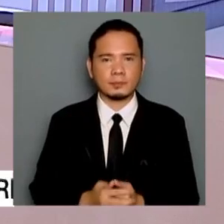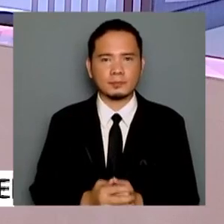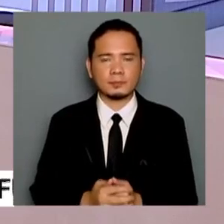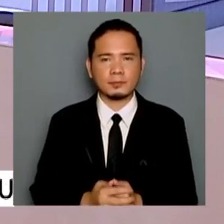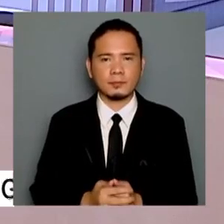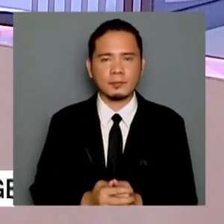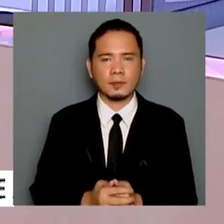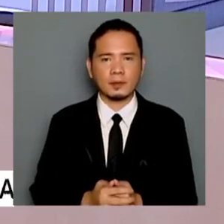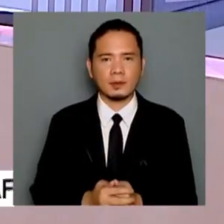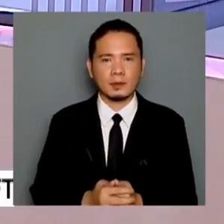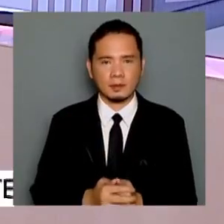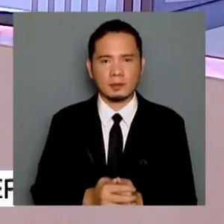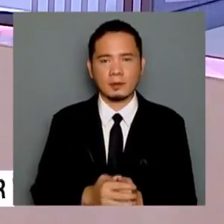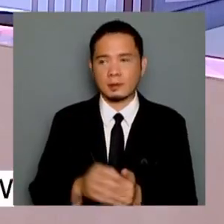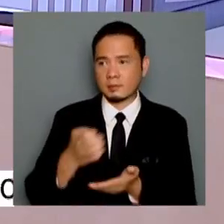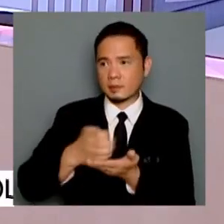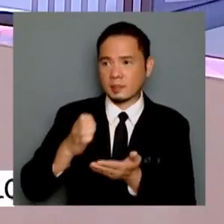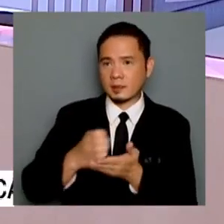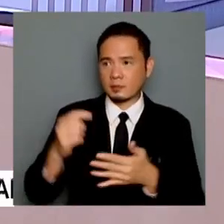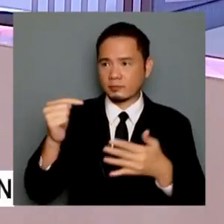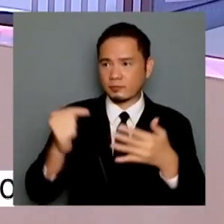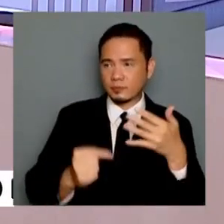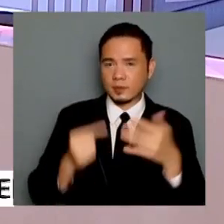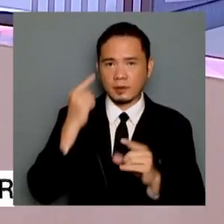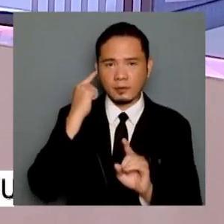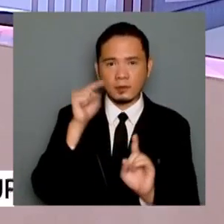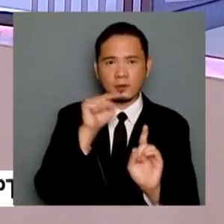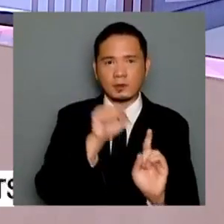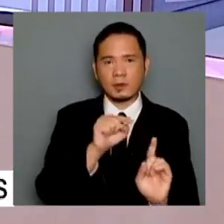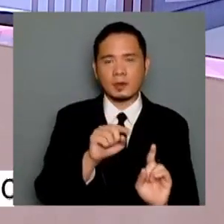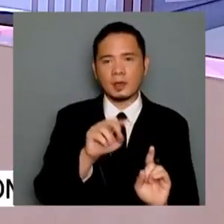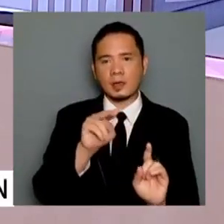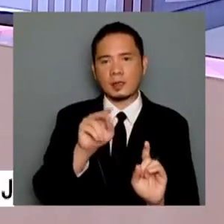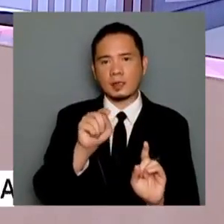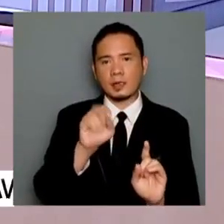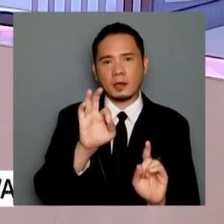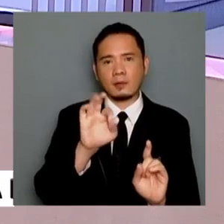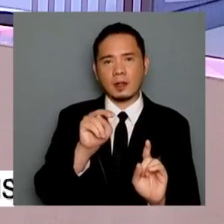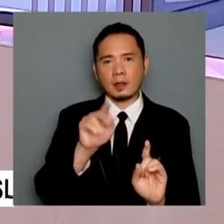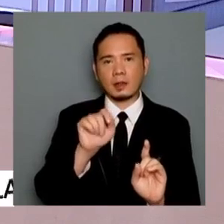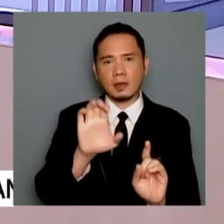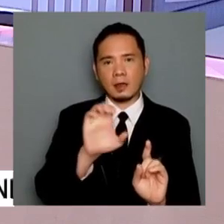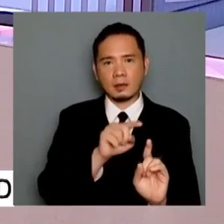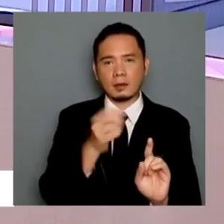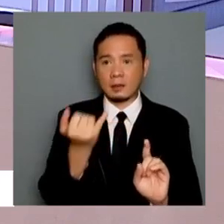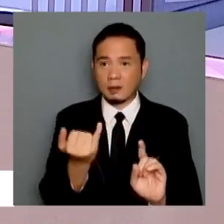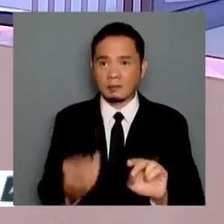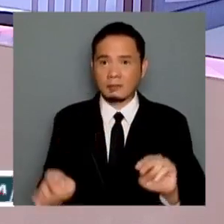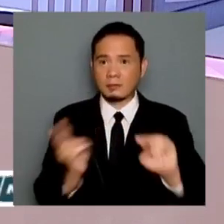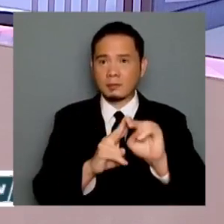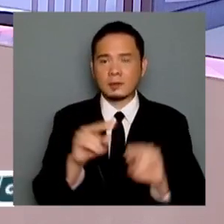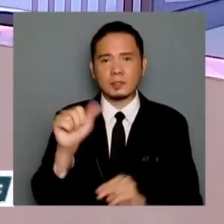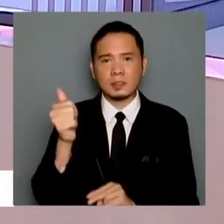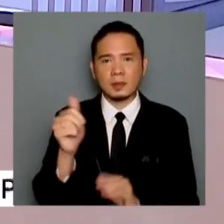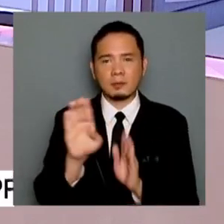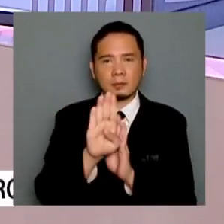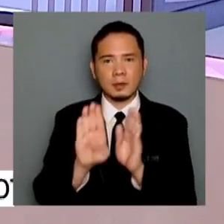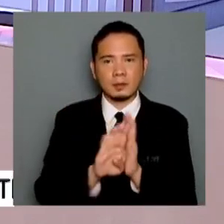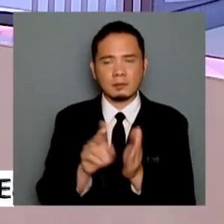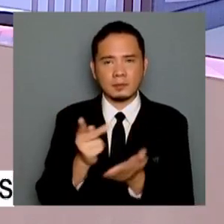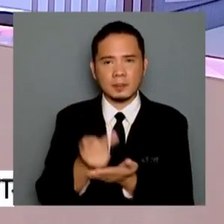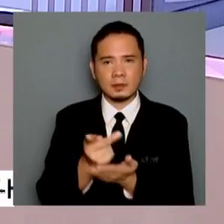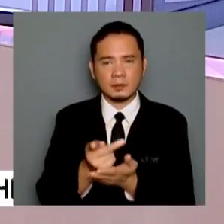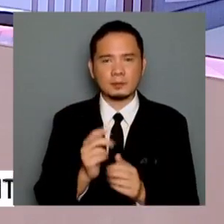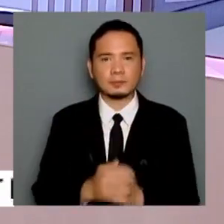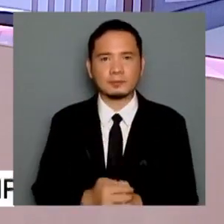spending plan for the controversial anti-insurgency task force, well, that's also restored back to 10 billion pesos. Meanwhile, former President